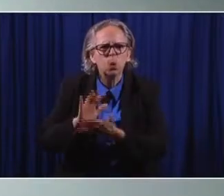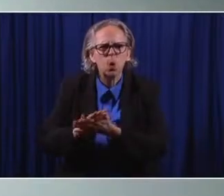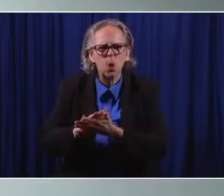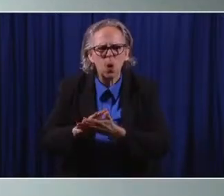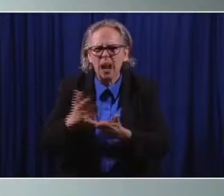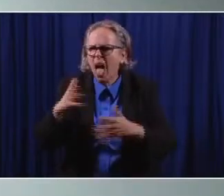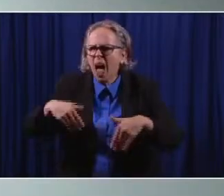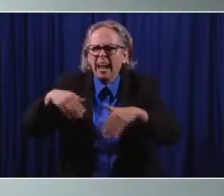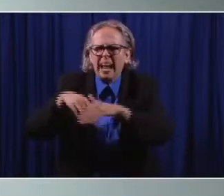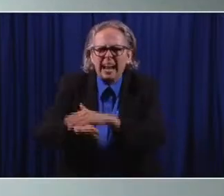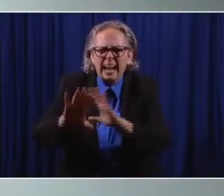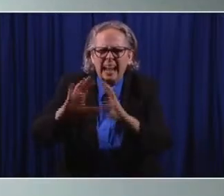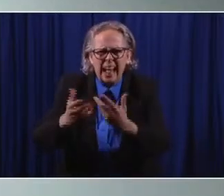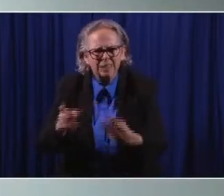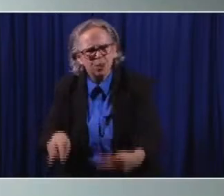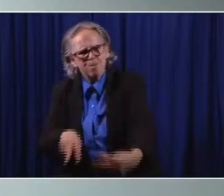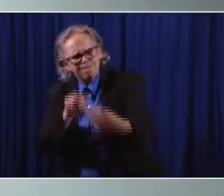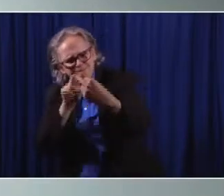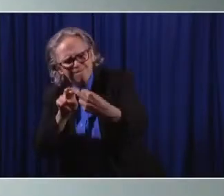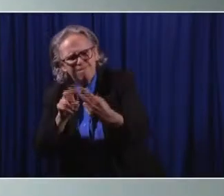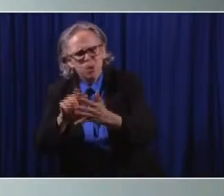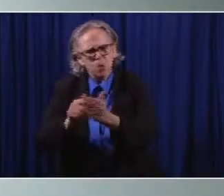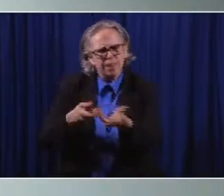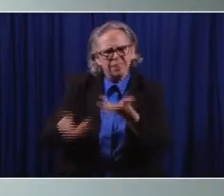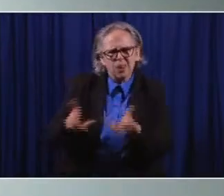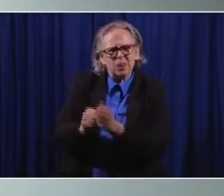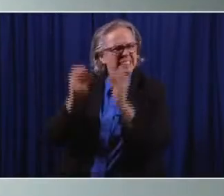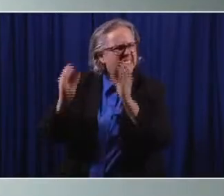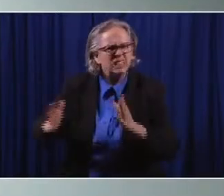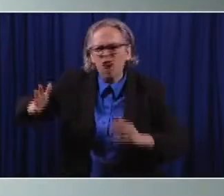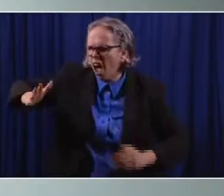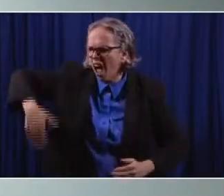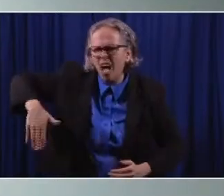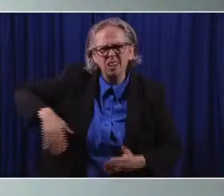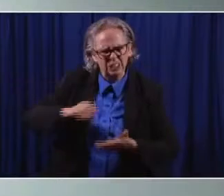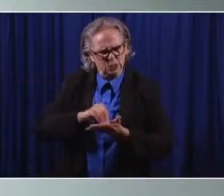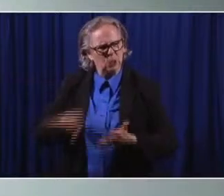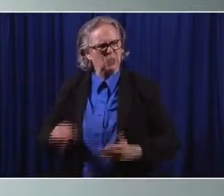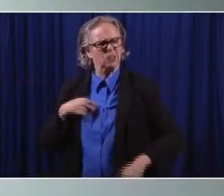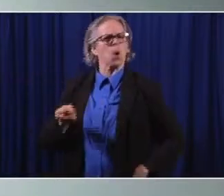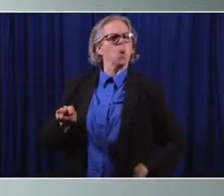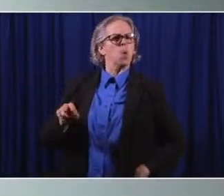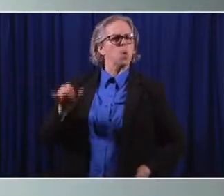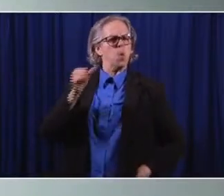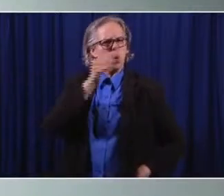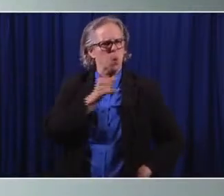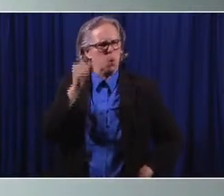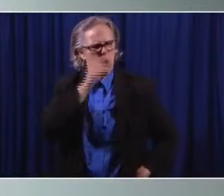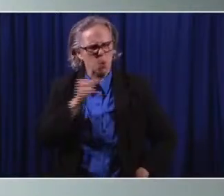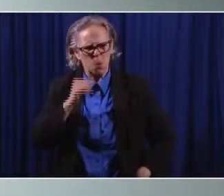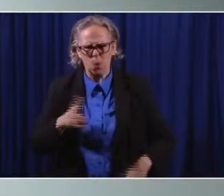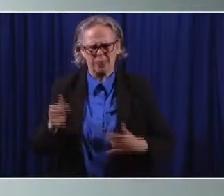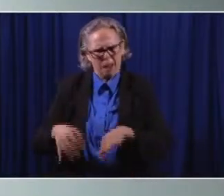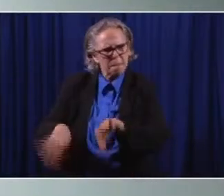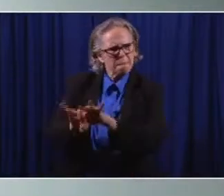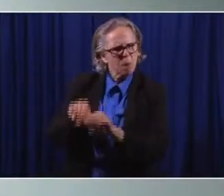and face-to-face instruction. So we felt that with our resources, with our teachers, and our buildings and the space in our buildings, that we